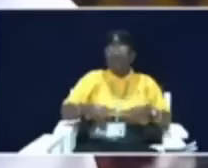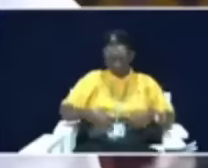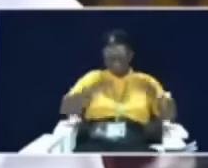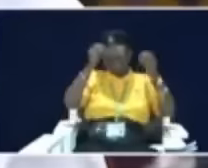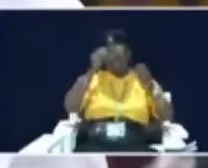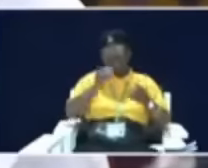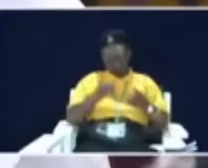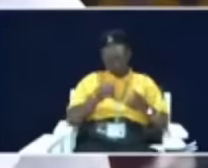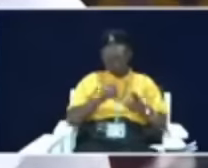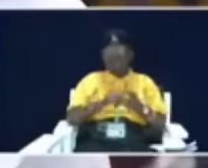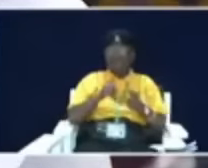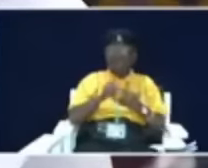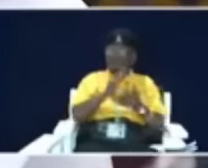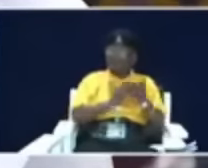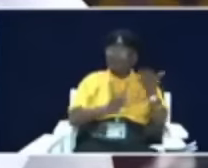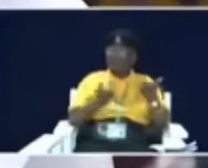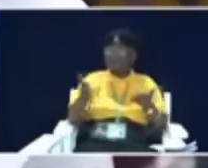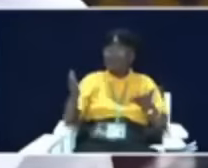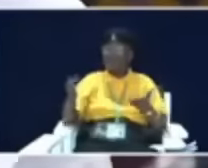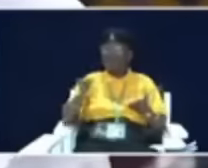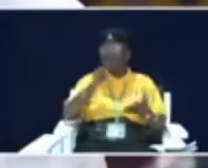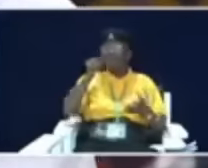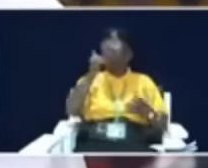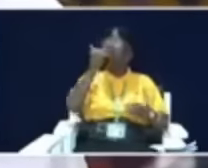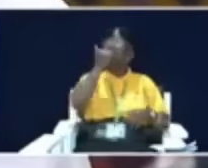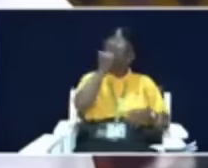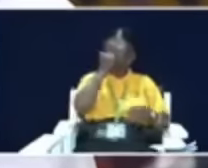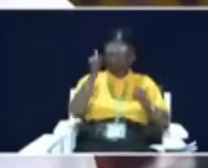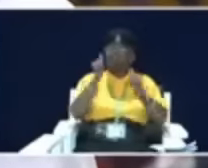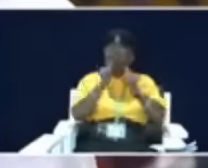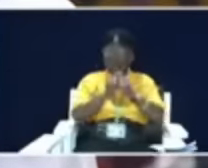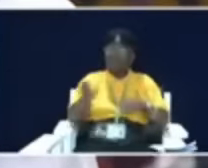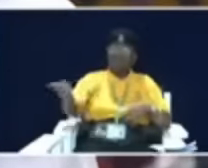something is wrong with you.